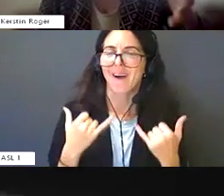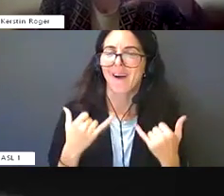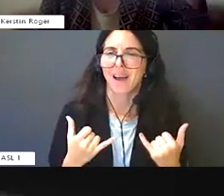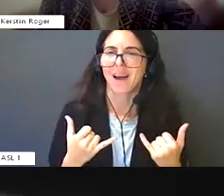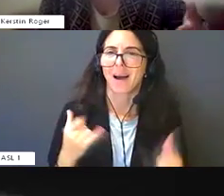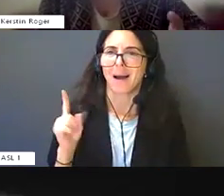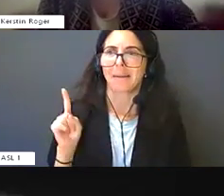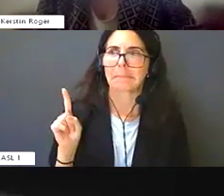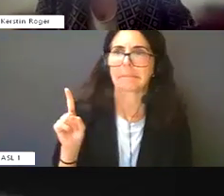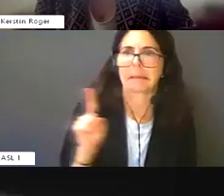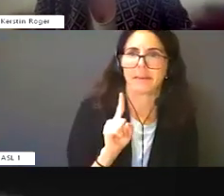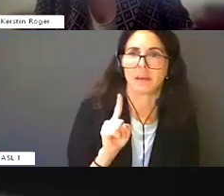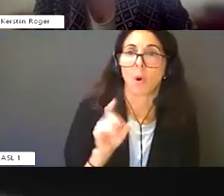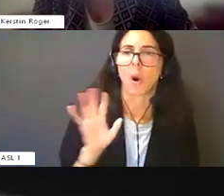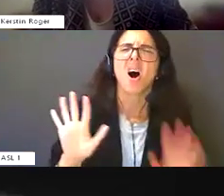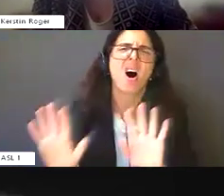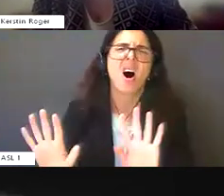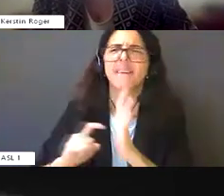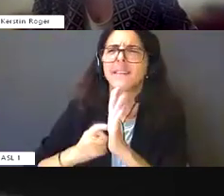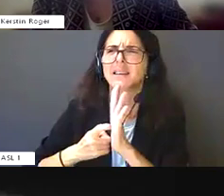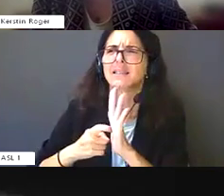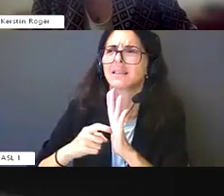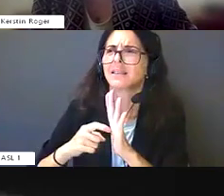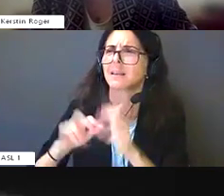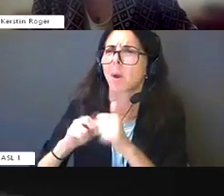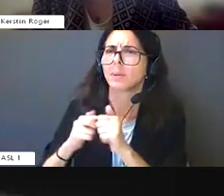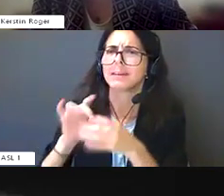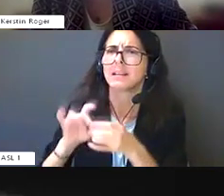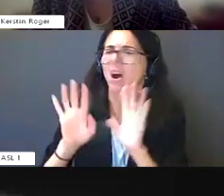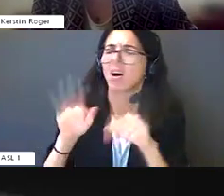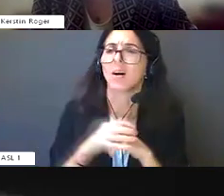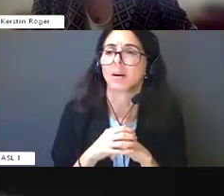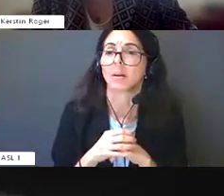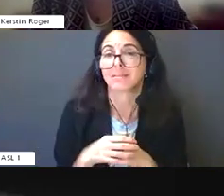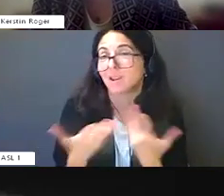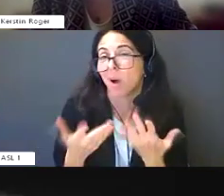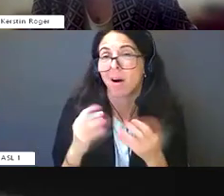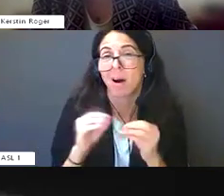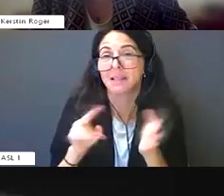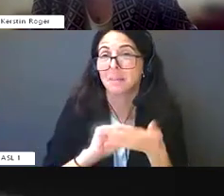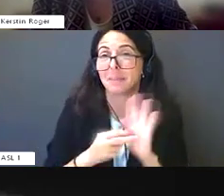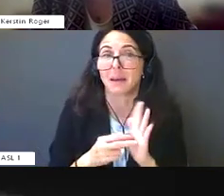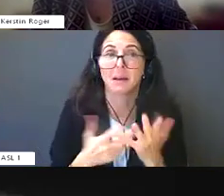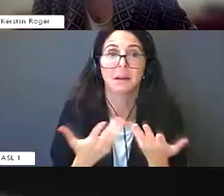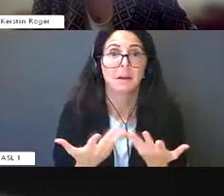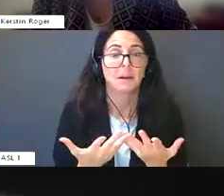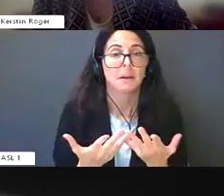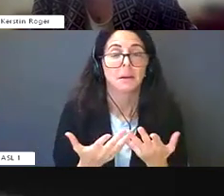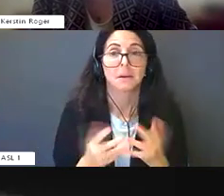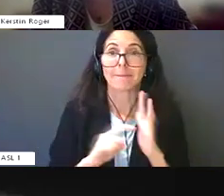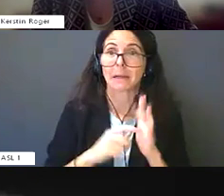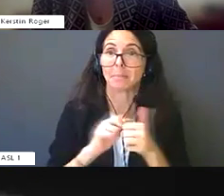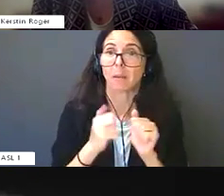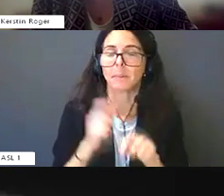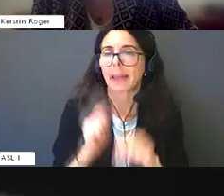away or fixing the situation. So people cannot do this alone. They absolutely need a strong,